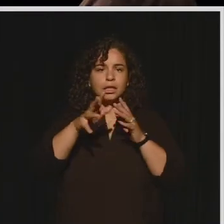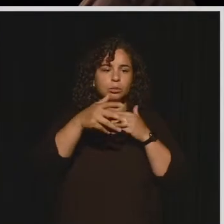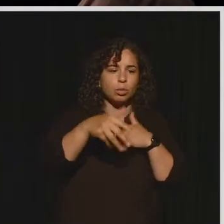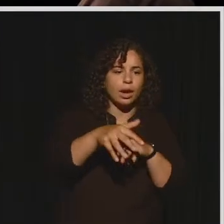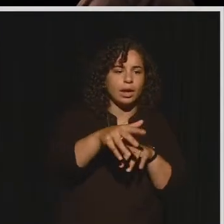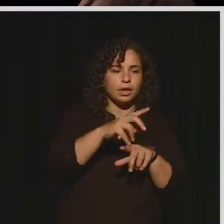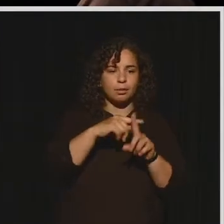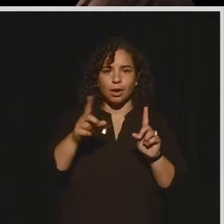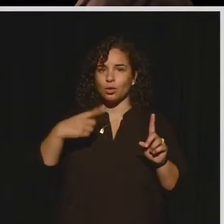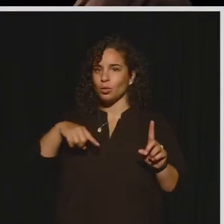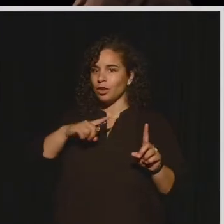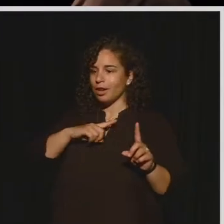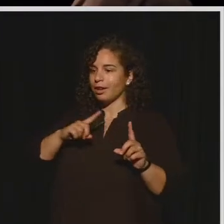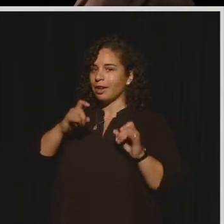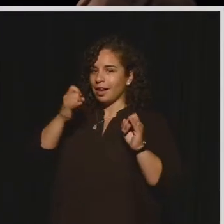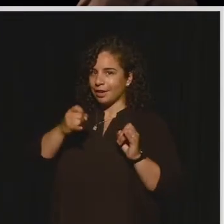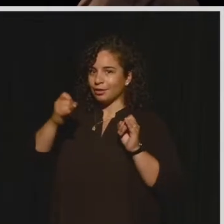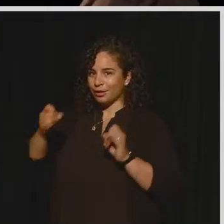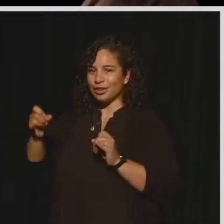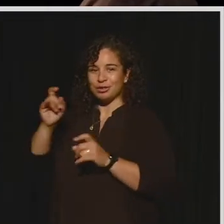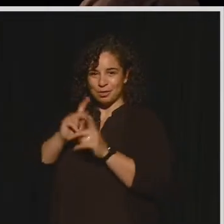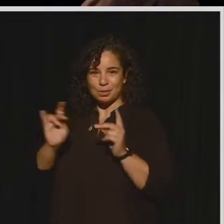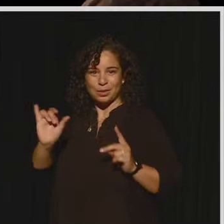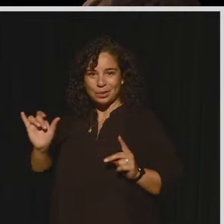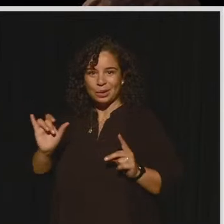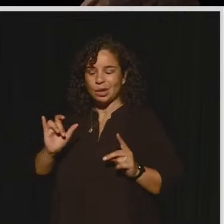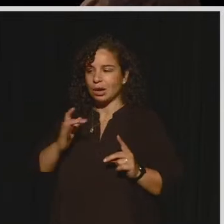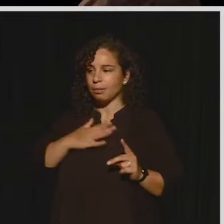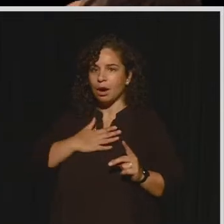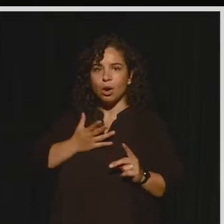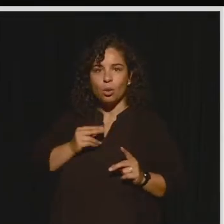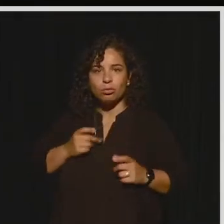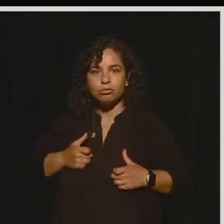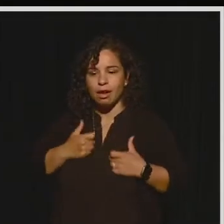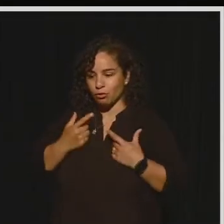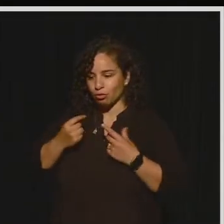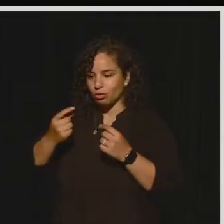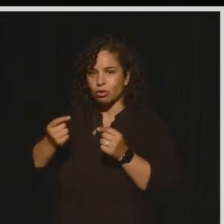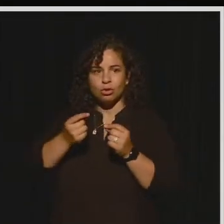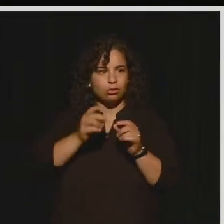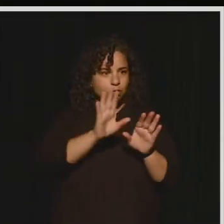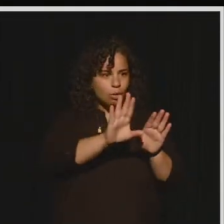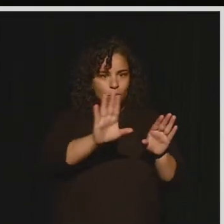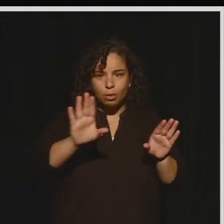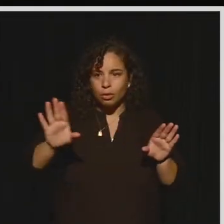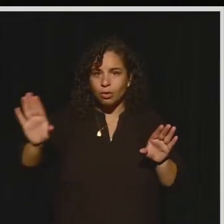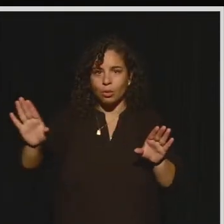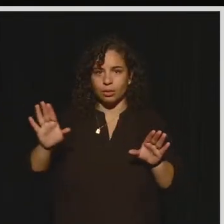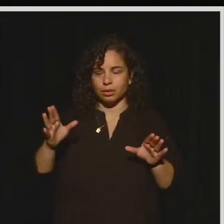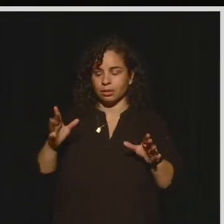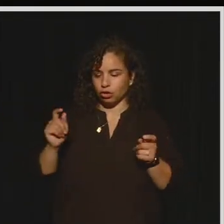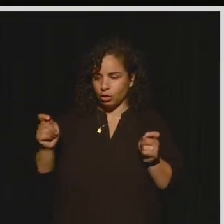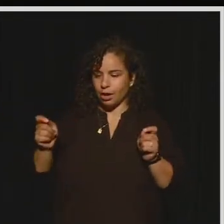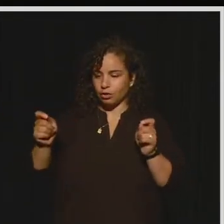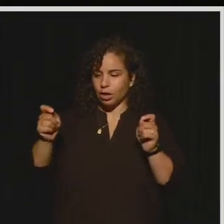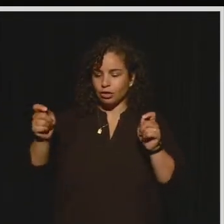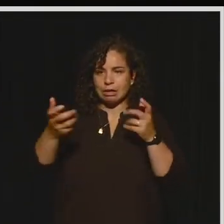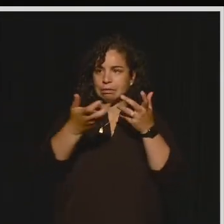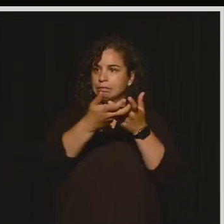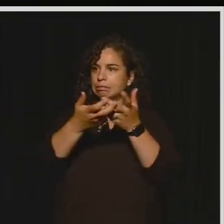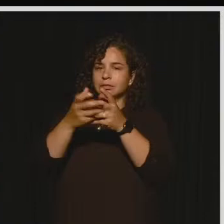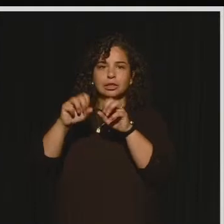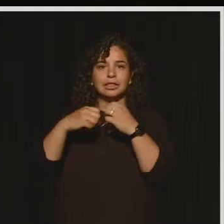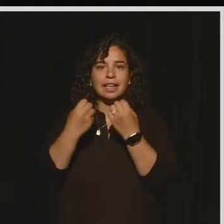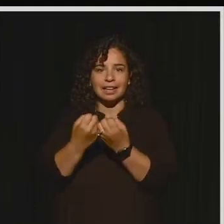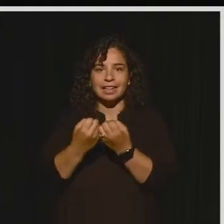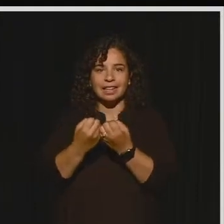also people living our individual lives in a society that has changed over time. So I do, as we